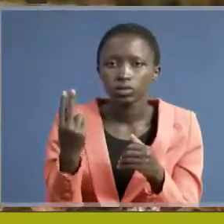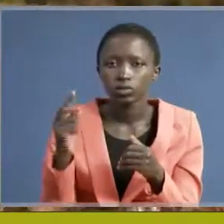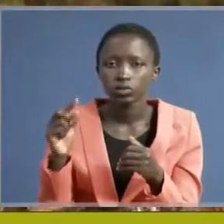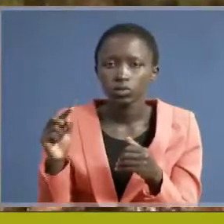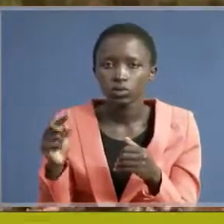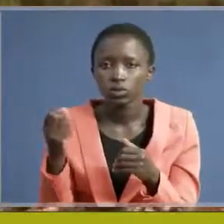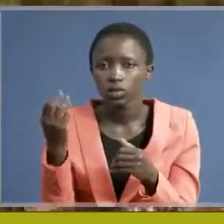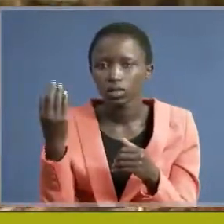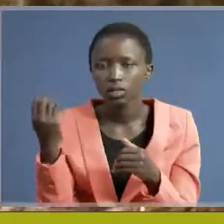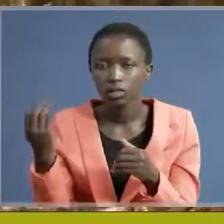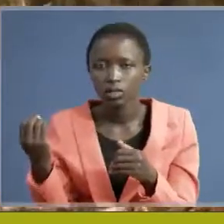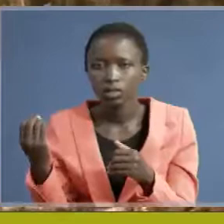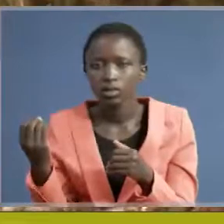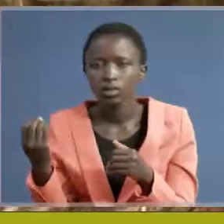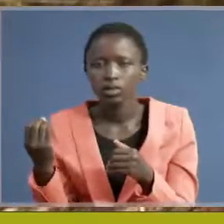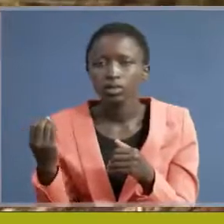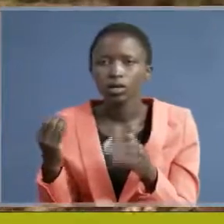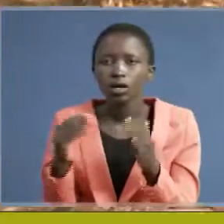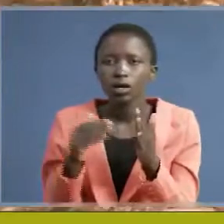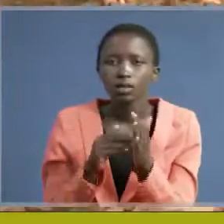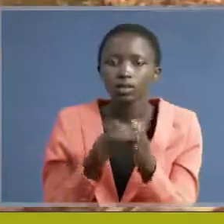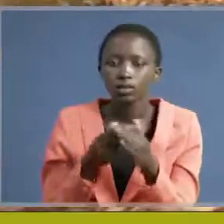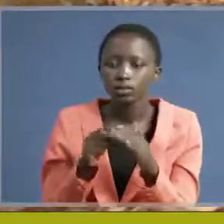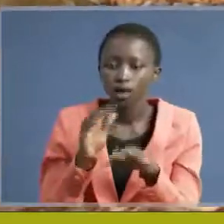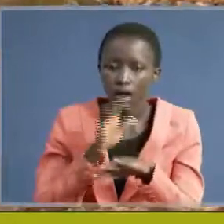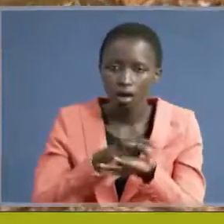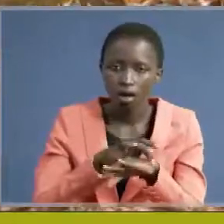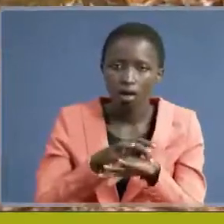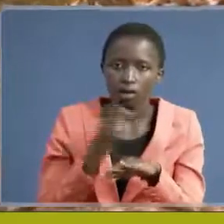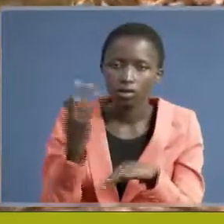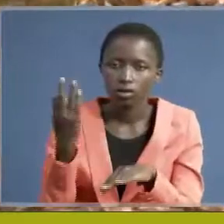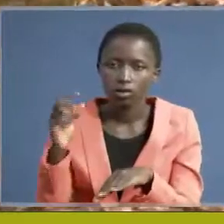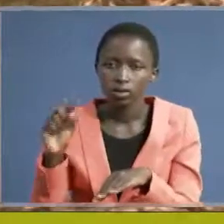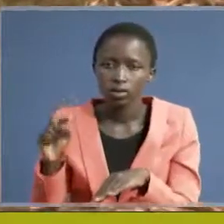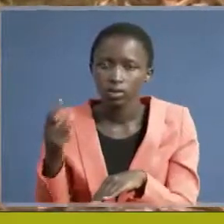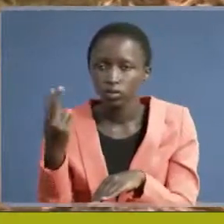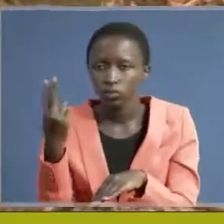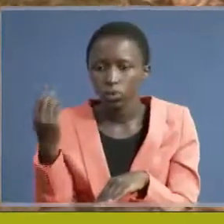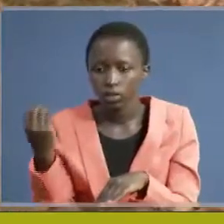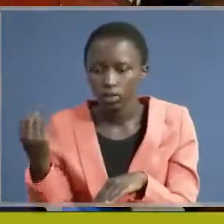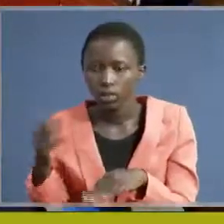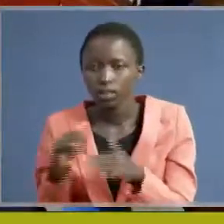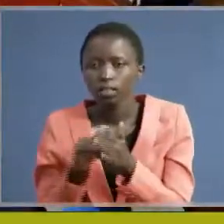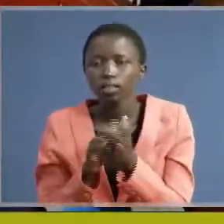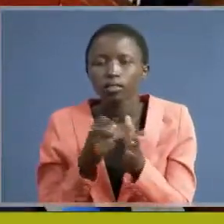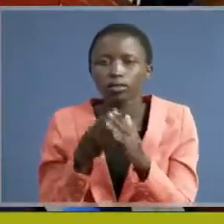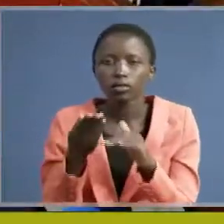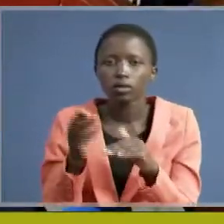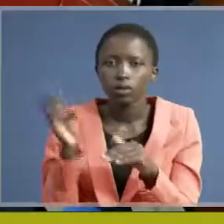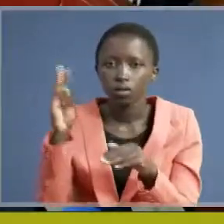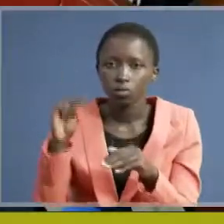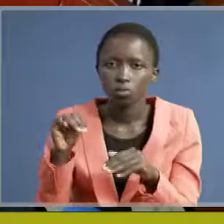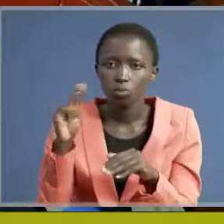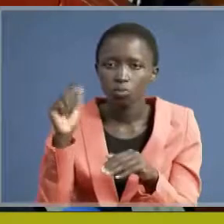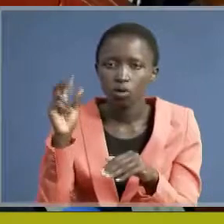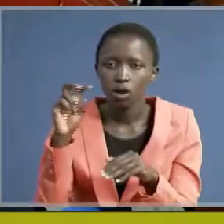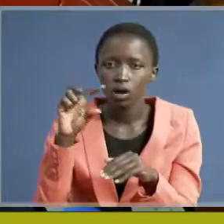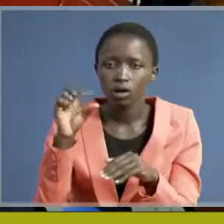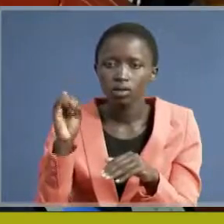2,300 kwa gunia moja kando na bei ya hapo awali ya 3,200. Waziri wa kilimo Mwangi Kiunjuri hii